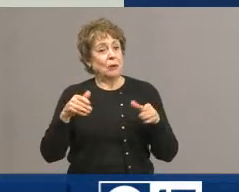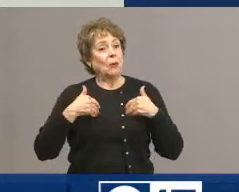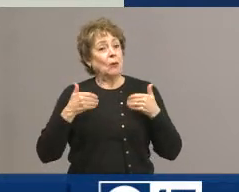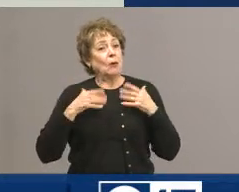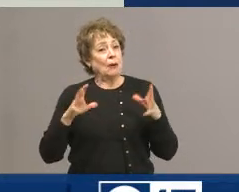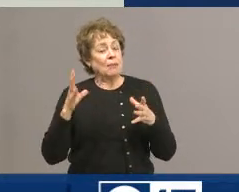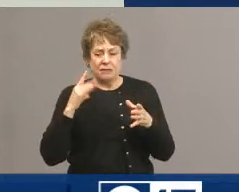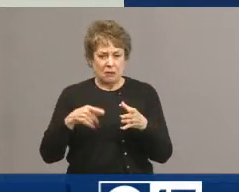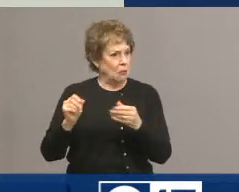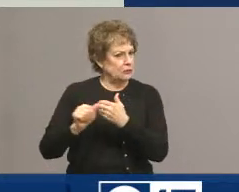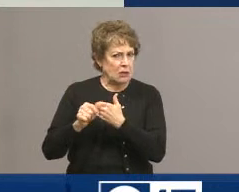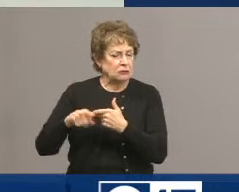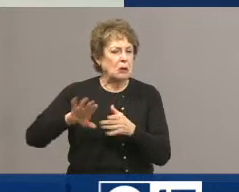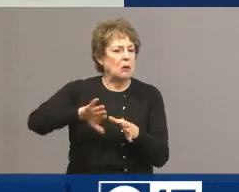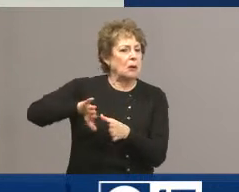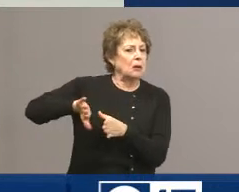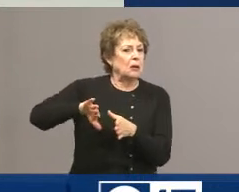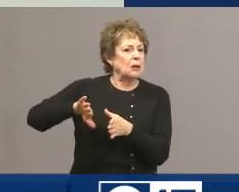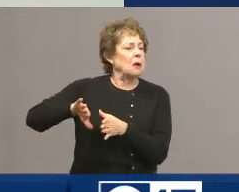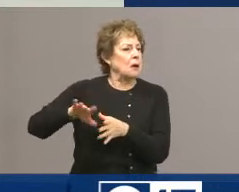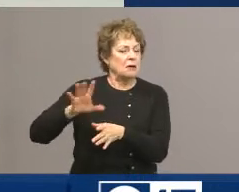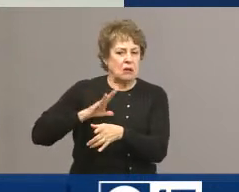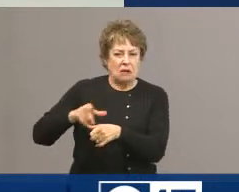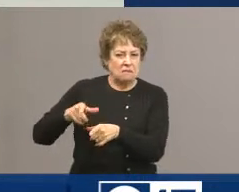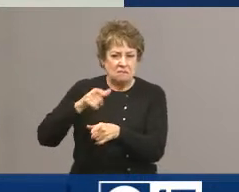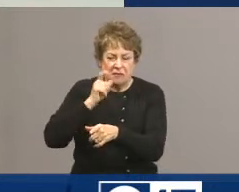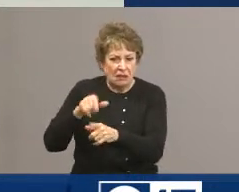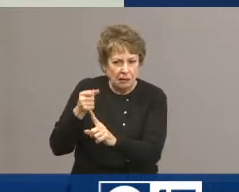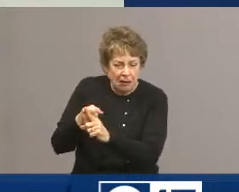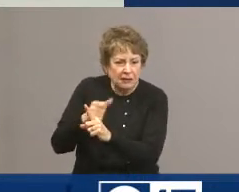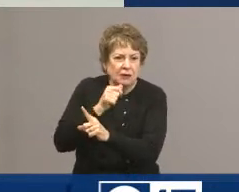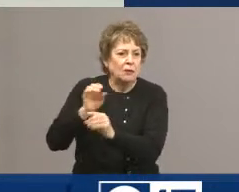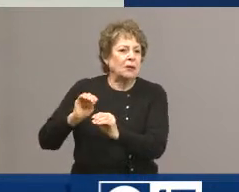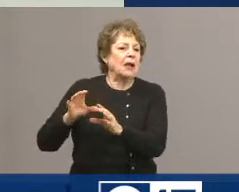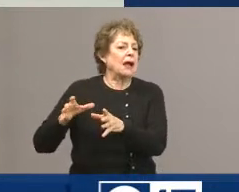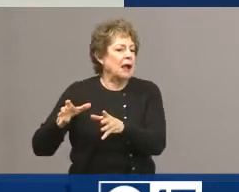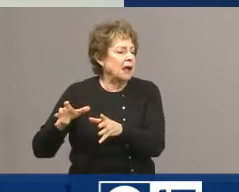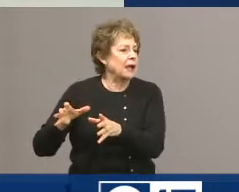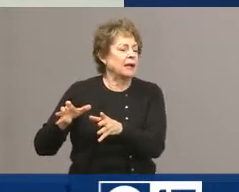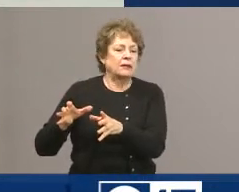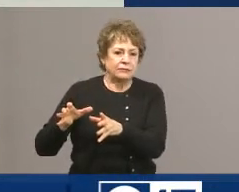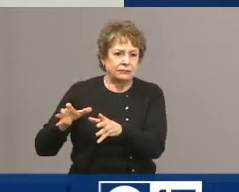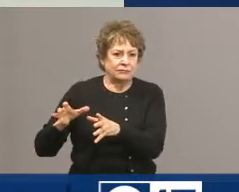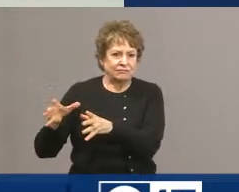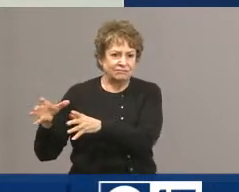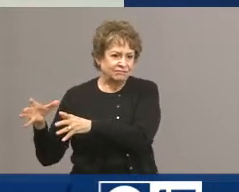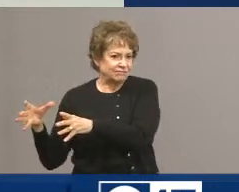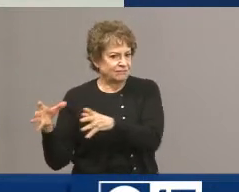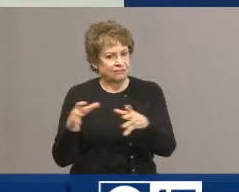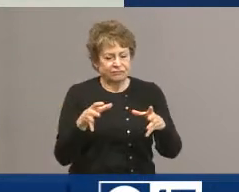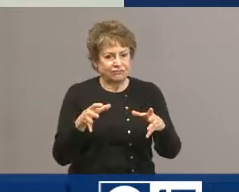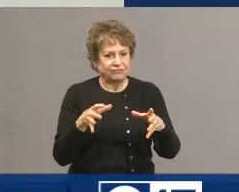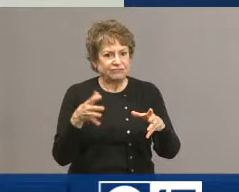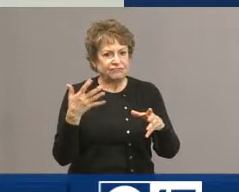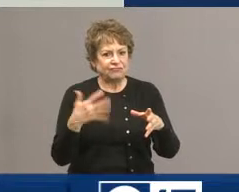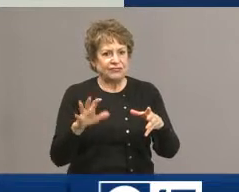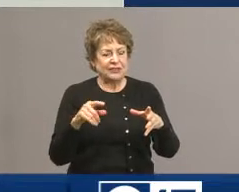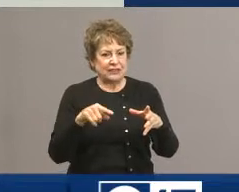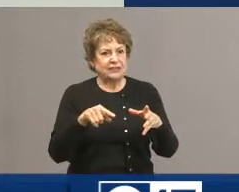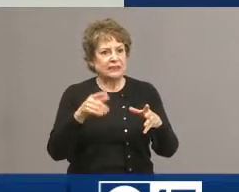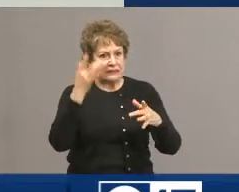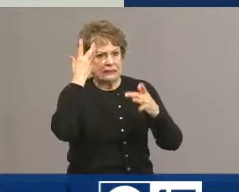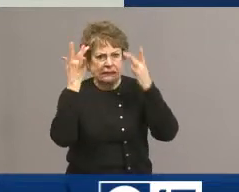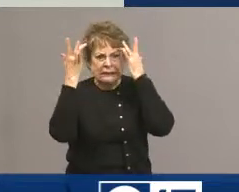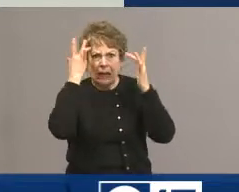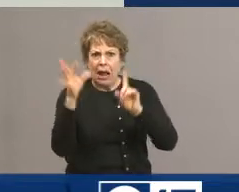of mortality. But we have new information because of these cases today, and it's a message that we need to